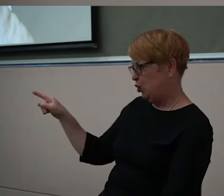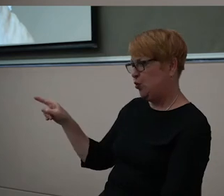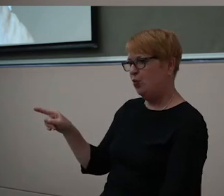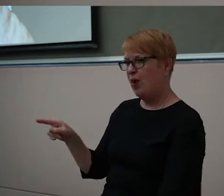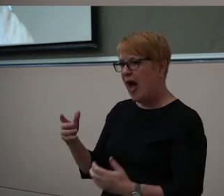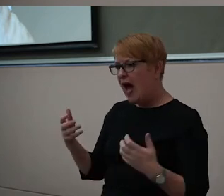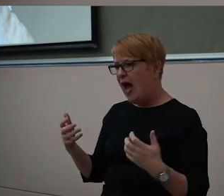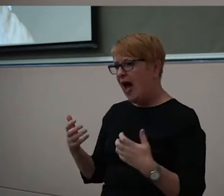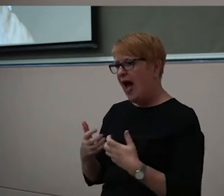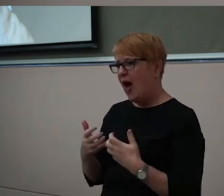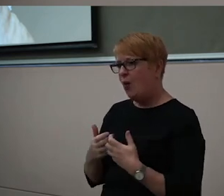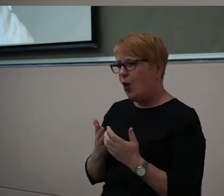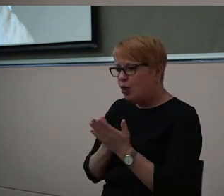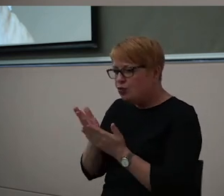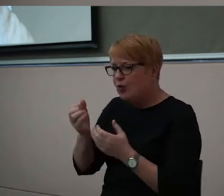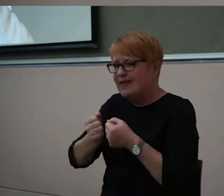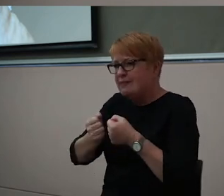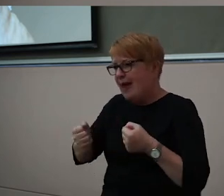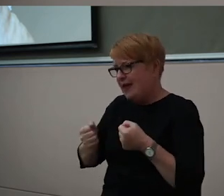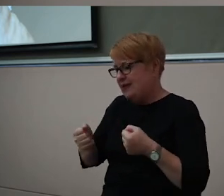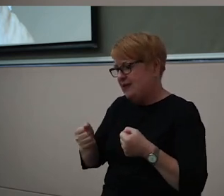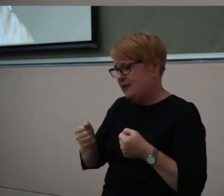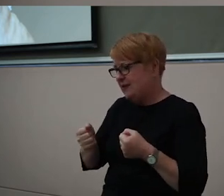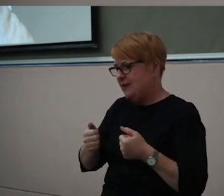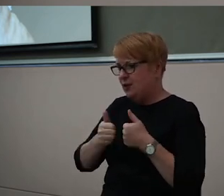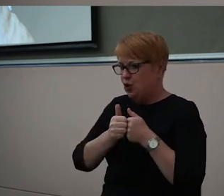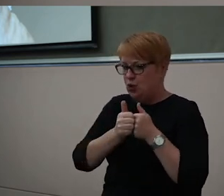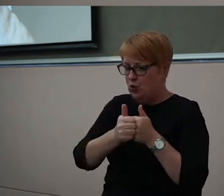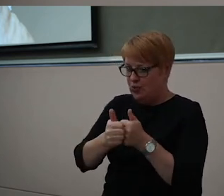there's not everyone has a great relationship with their fathers, and